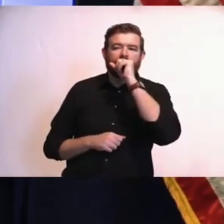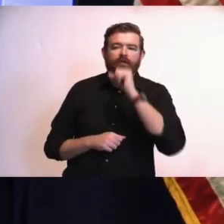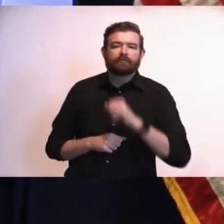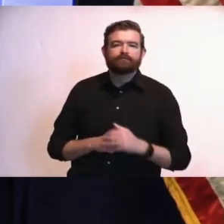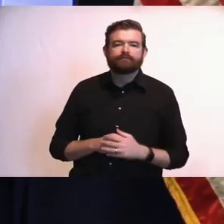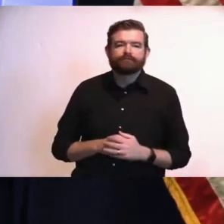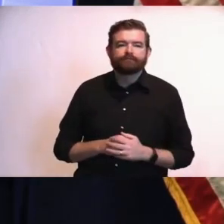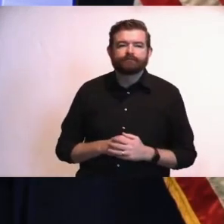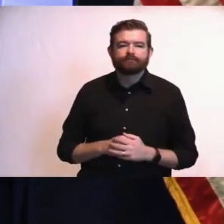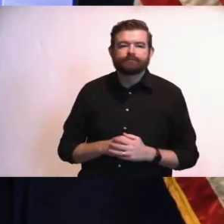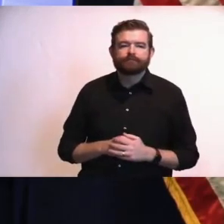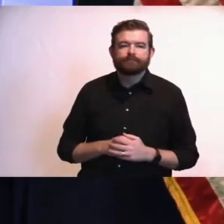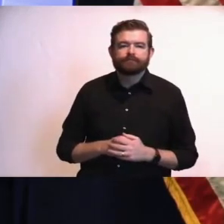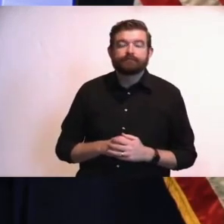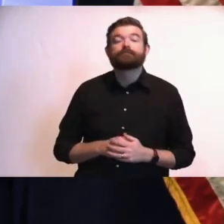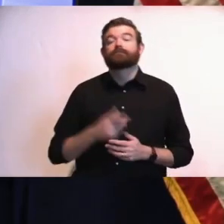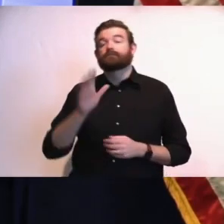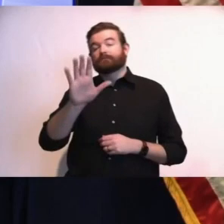about